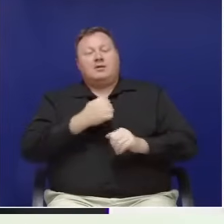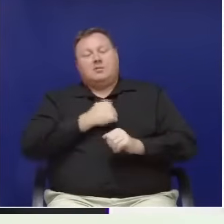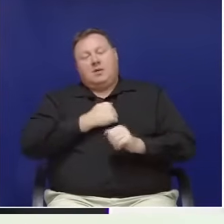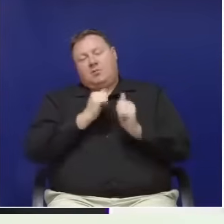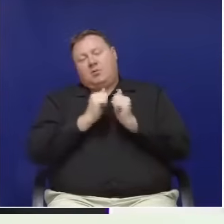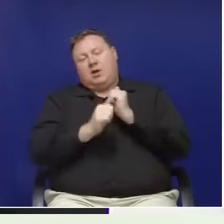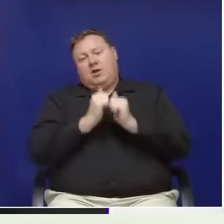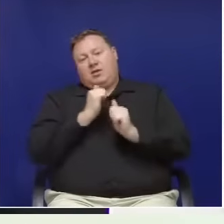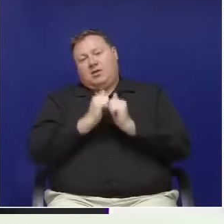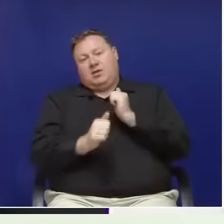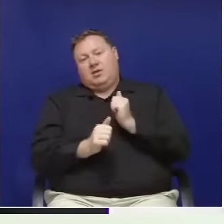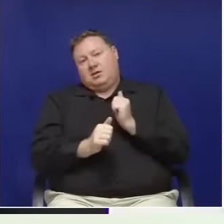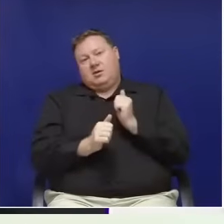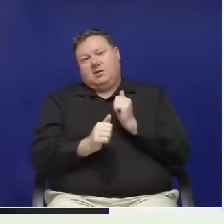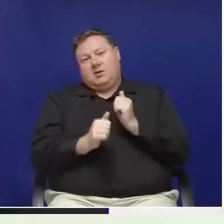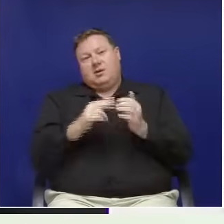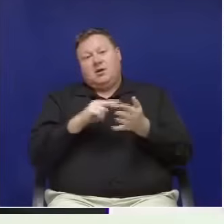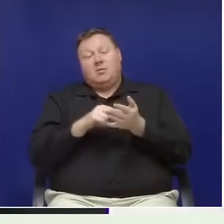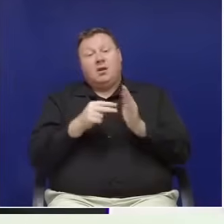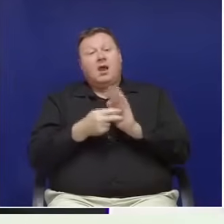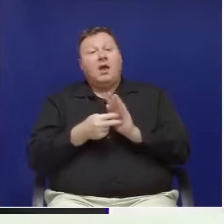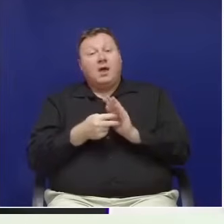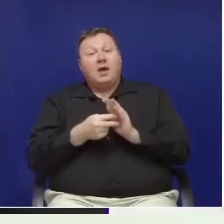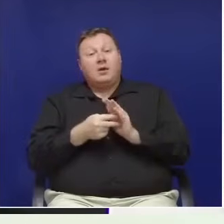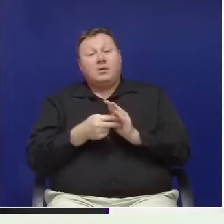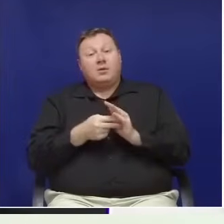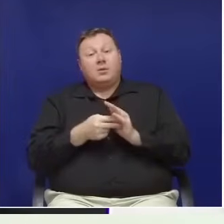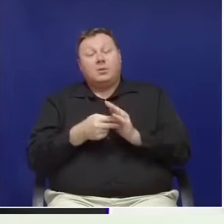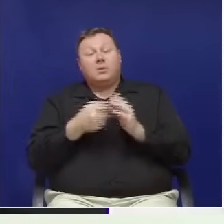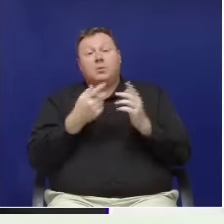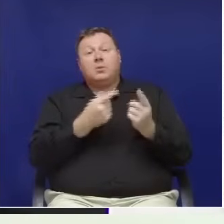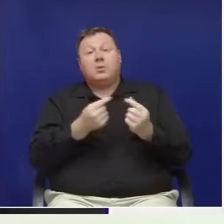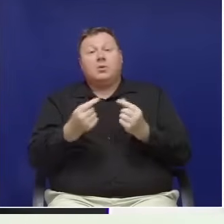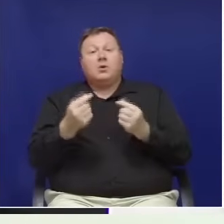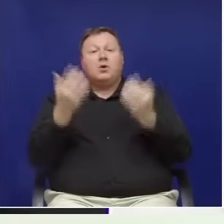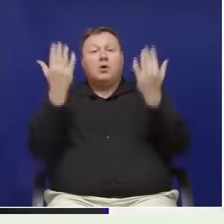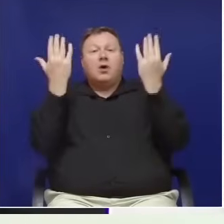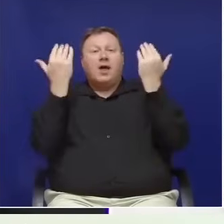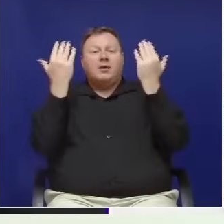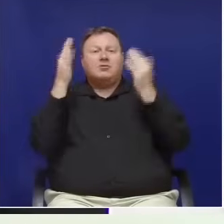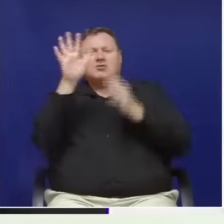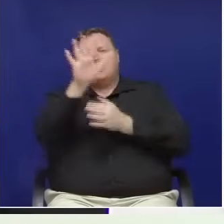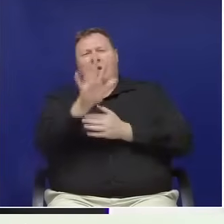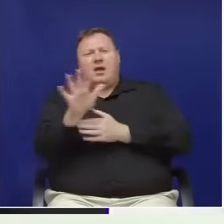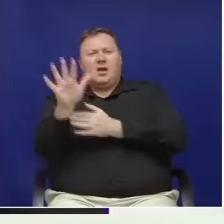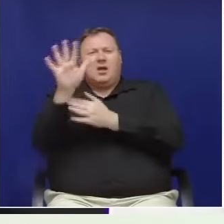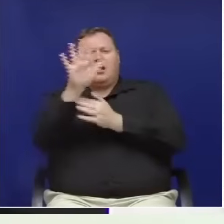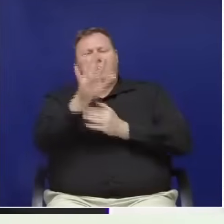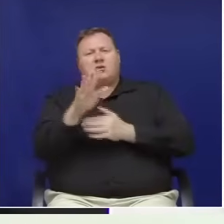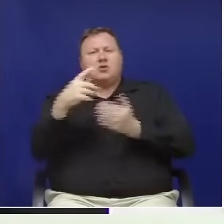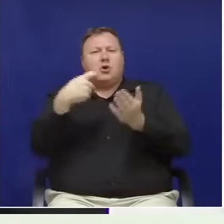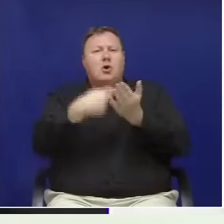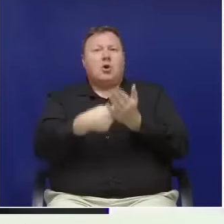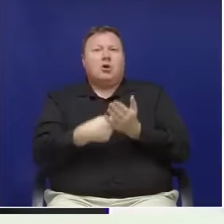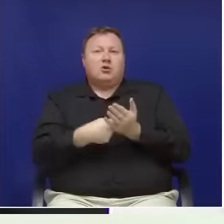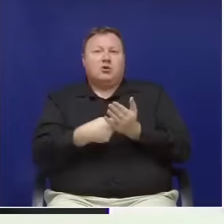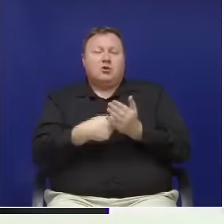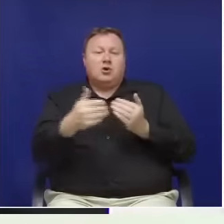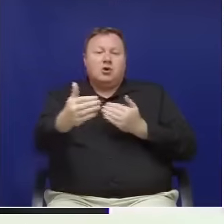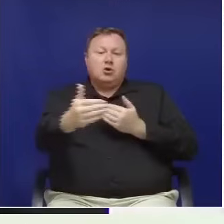to table, we are going to give you the estimated costs for